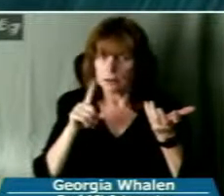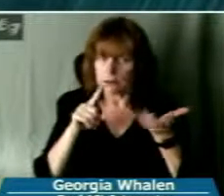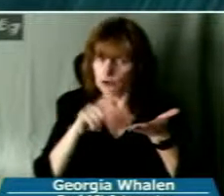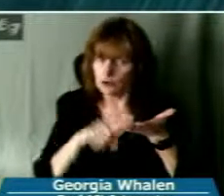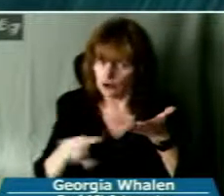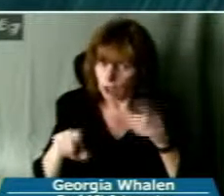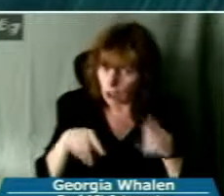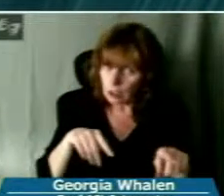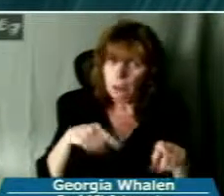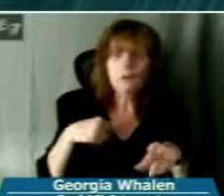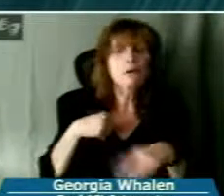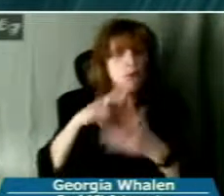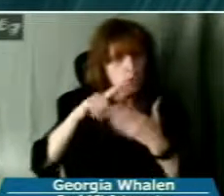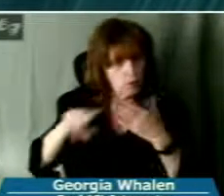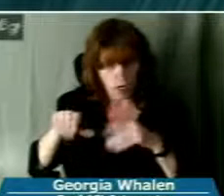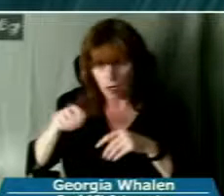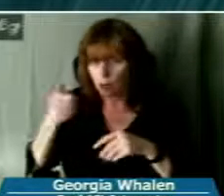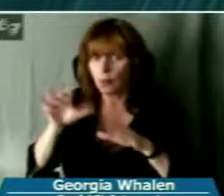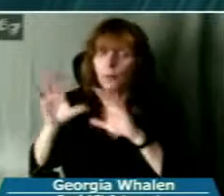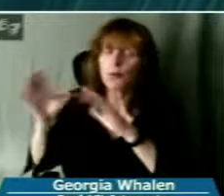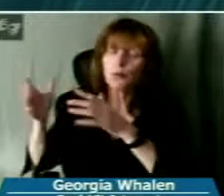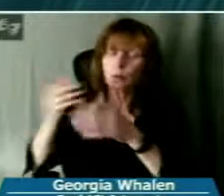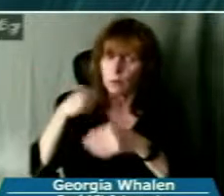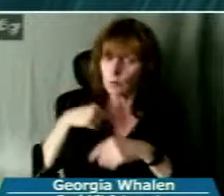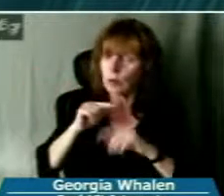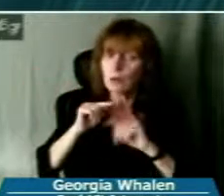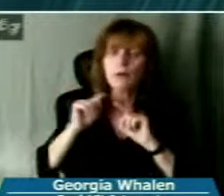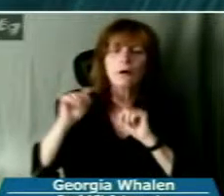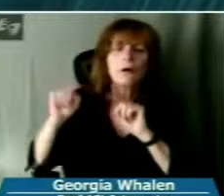make sure that things were stable, things were going okay, and we would